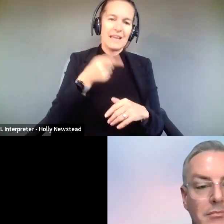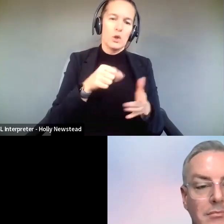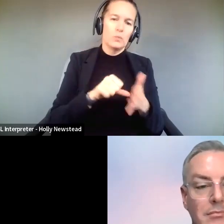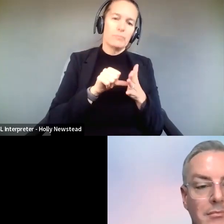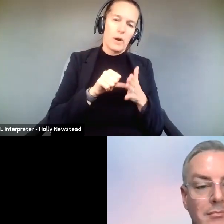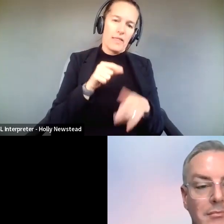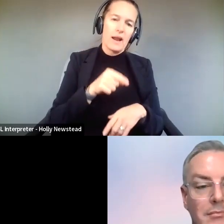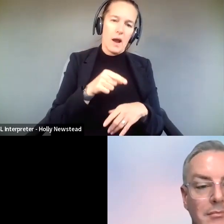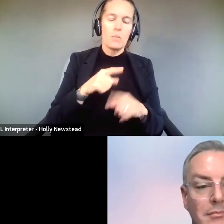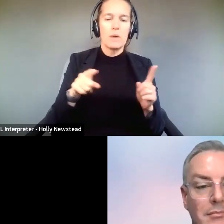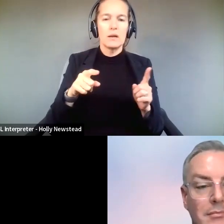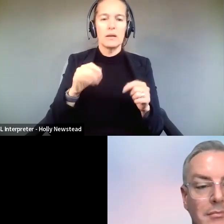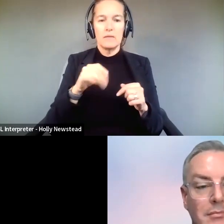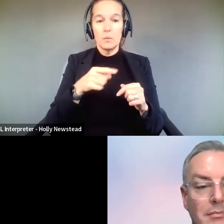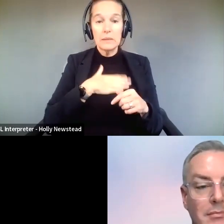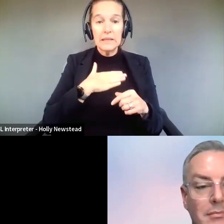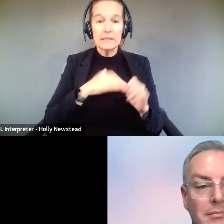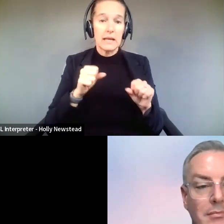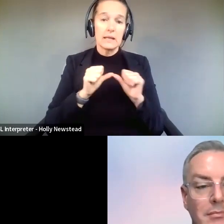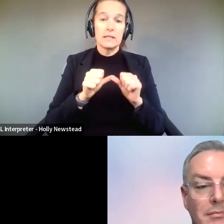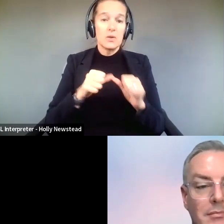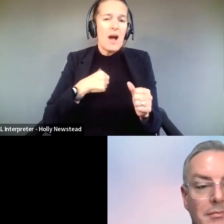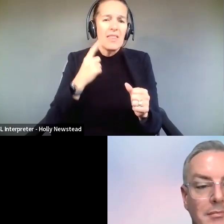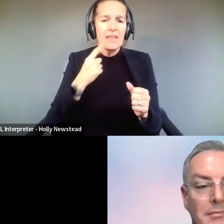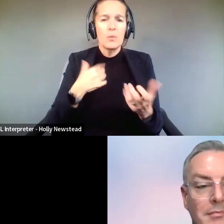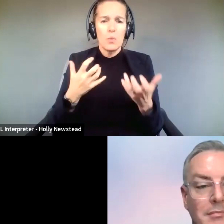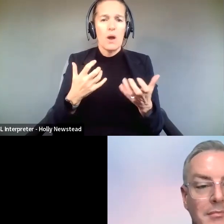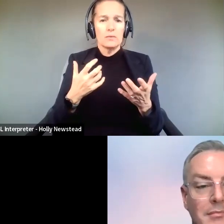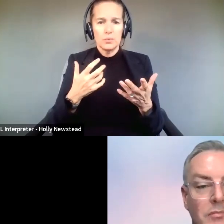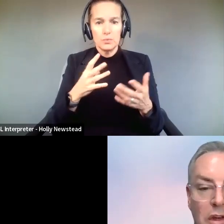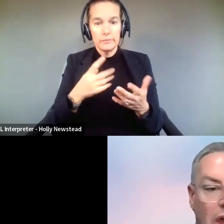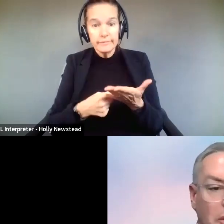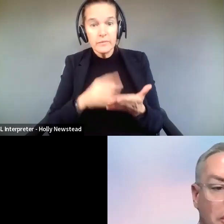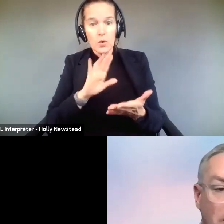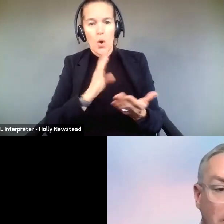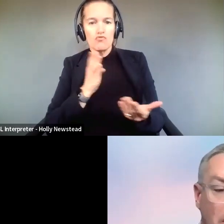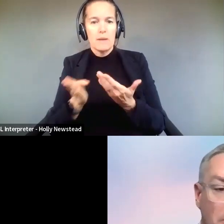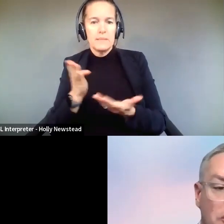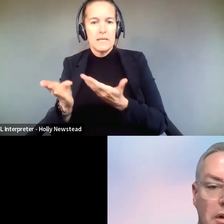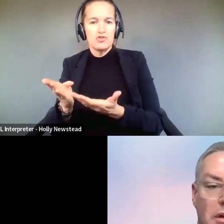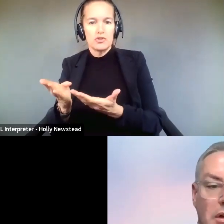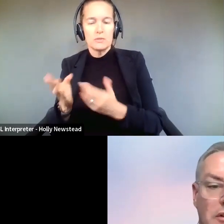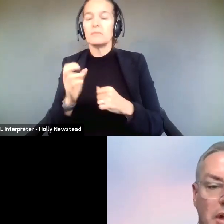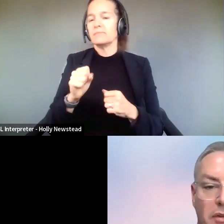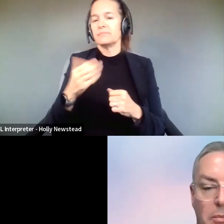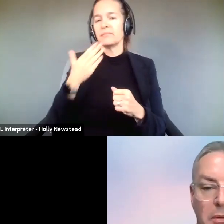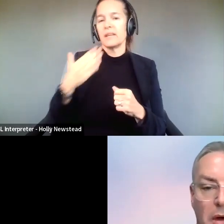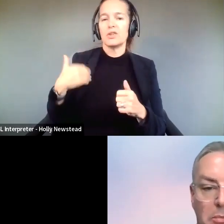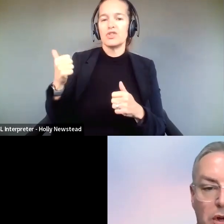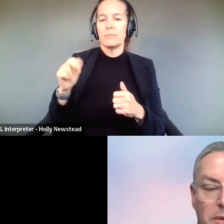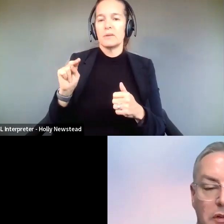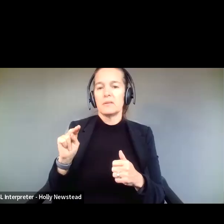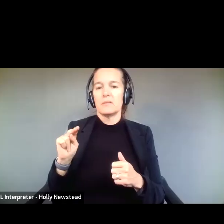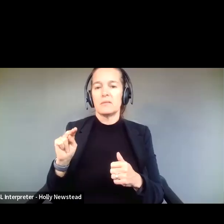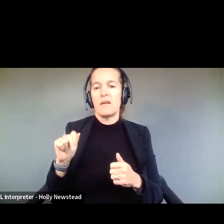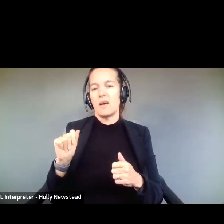if you would please just continue, because I think we want to get to your recommendations. Thank you, Chairman Nava. I'll